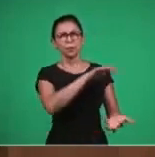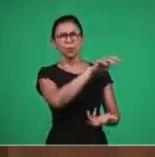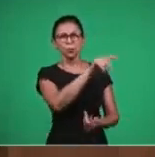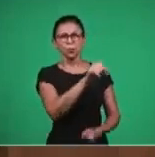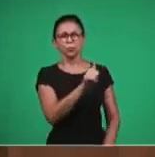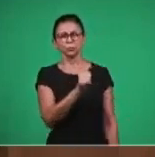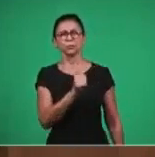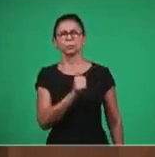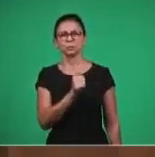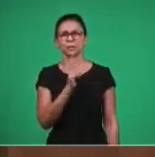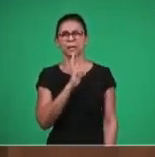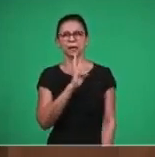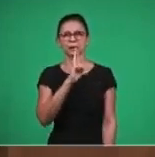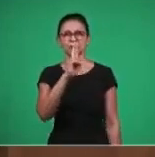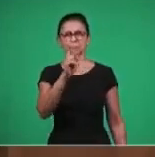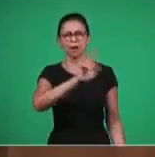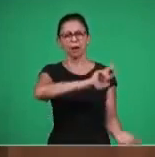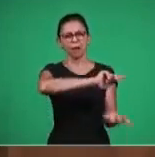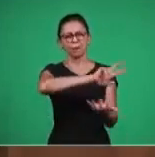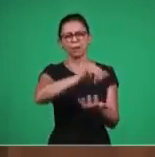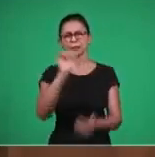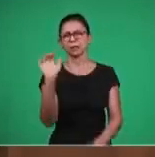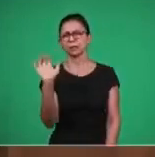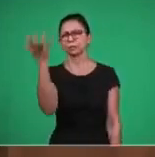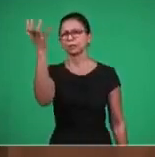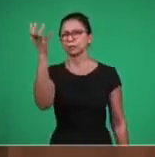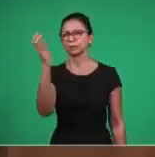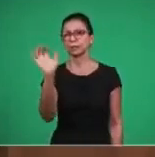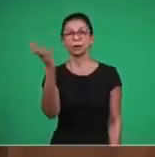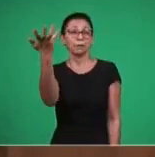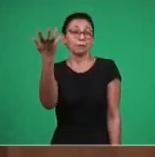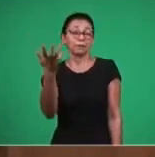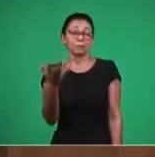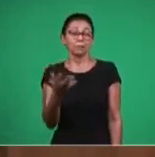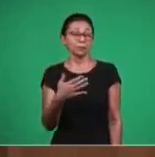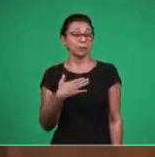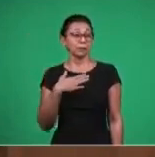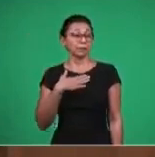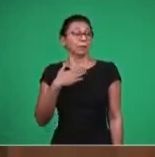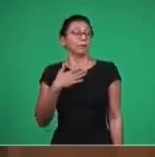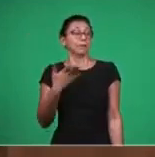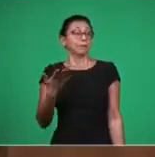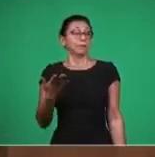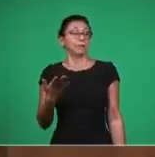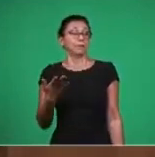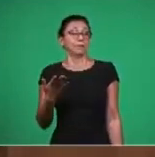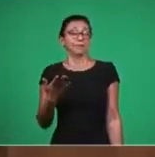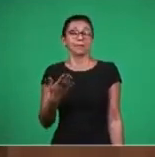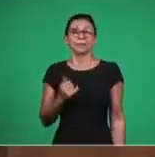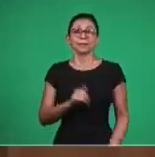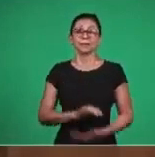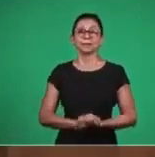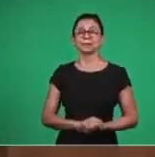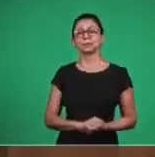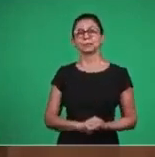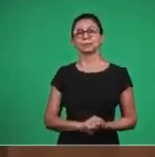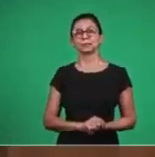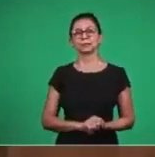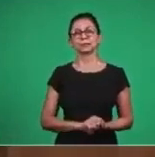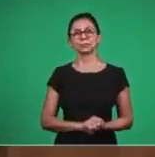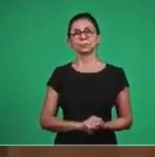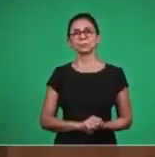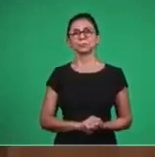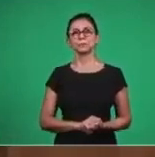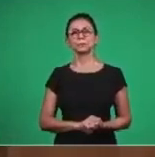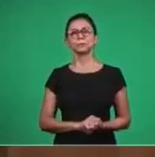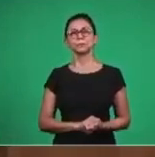answer that the Lord gives to the events that are taking place, they have been amazing. When you see the Fukushima